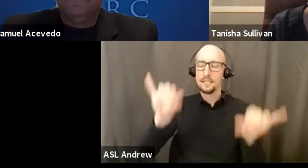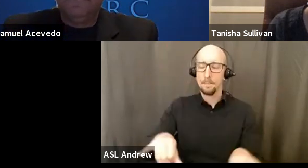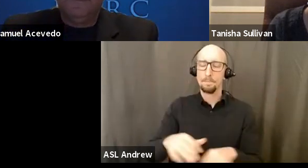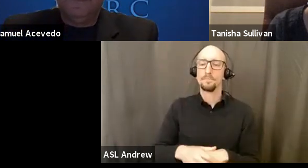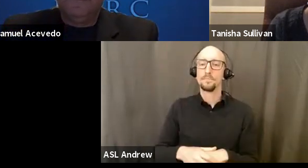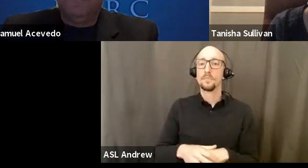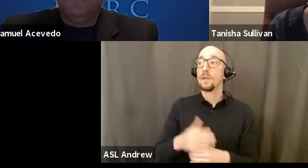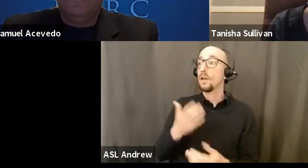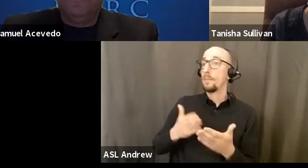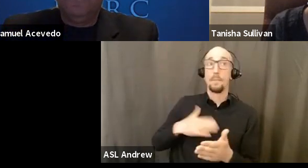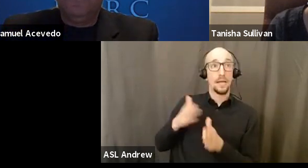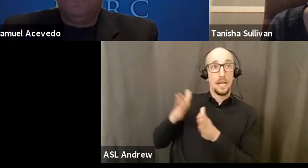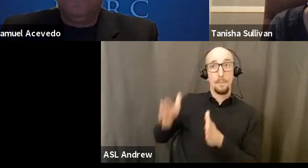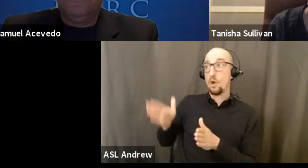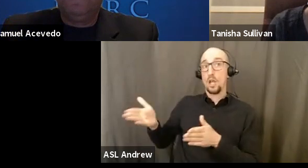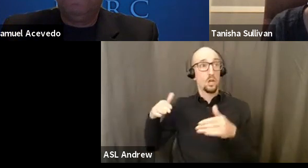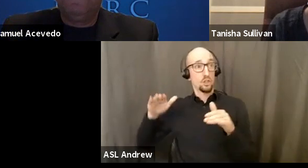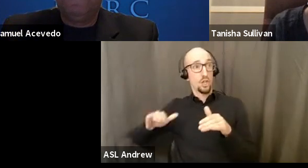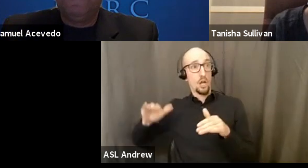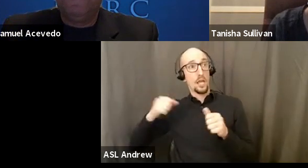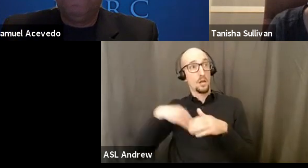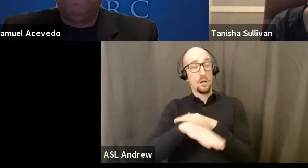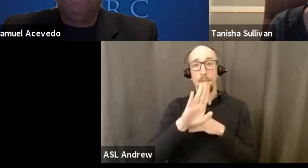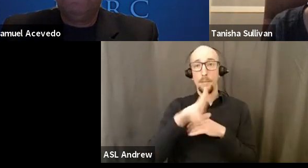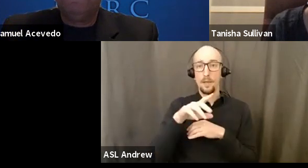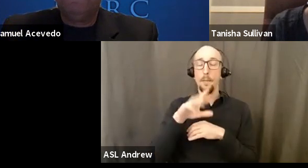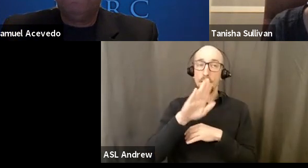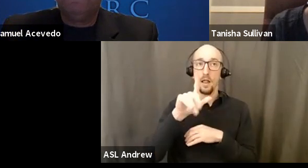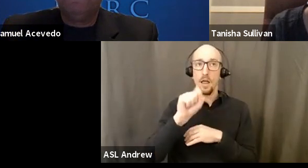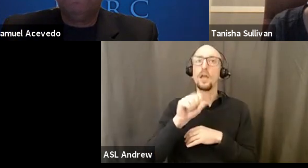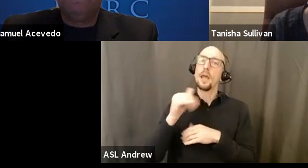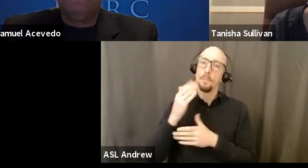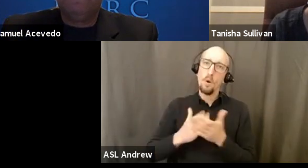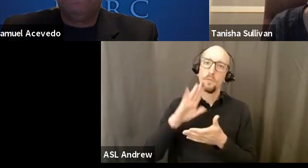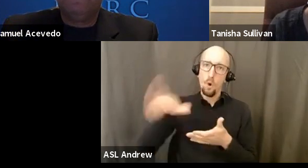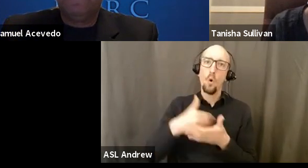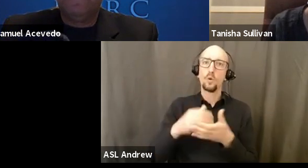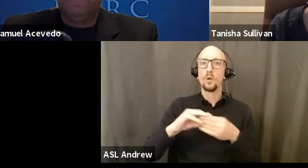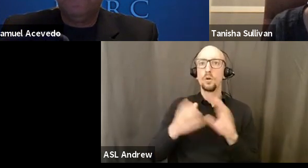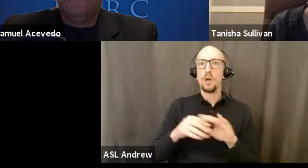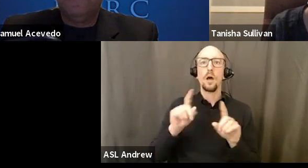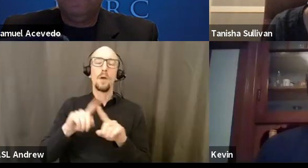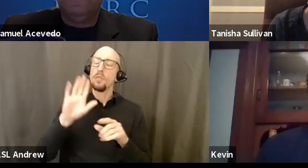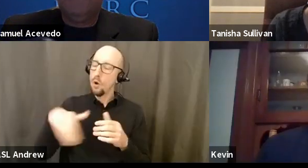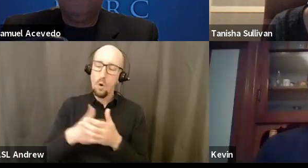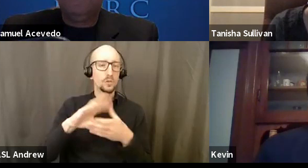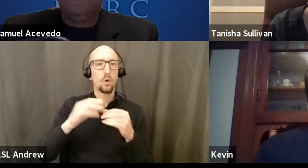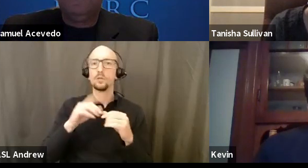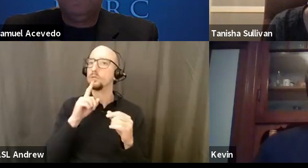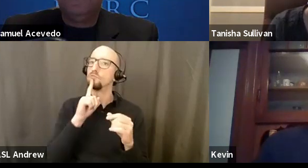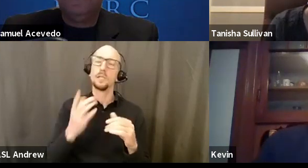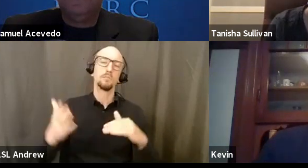my neighbor's child is going to get into BLS is, of course, part of the story, but the story is so much more complicated than